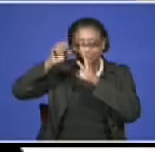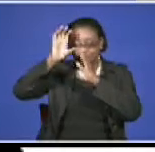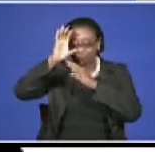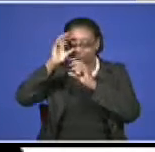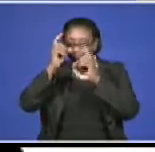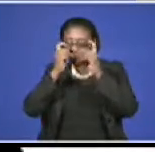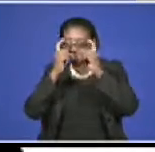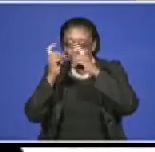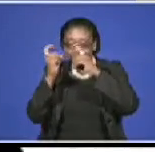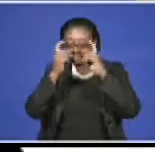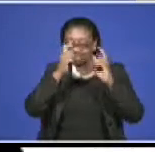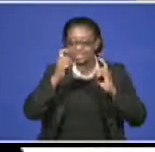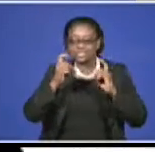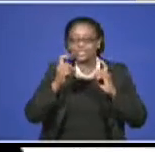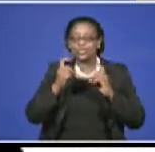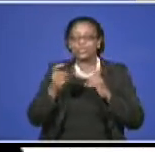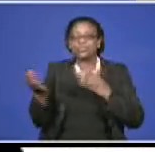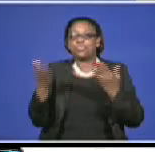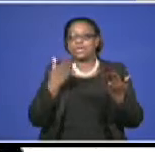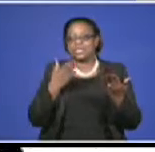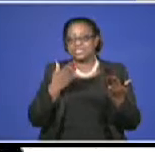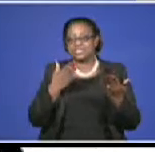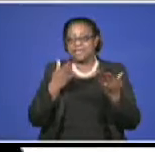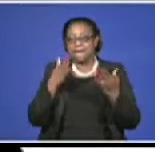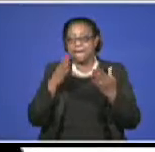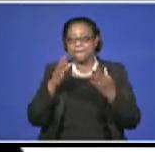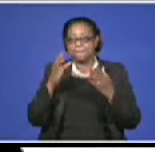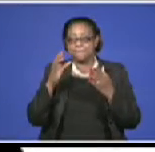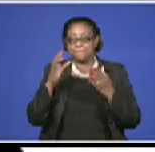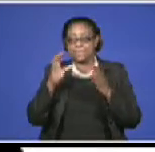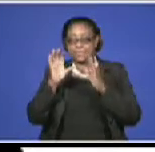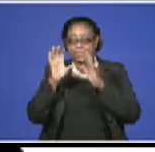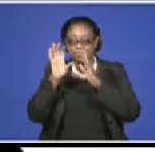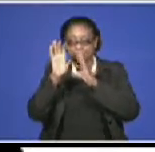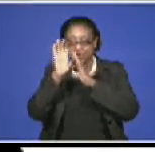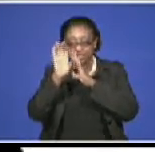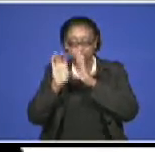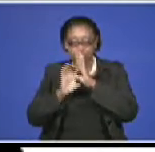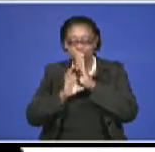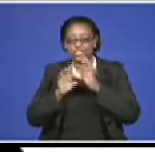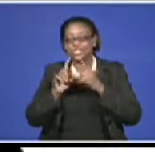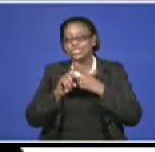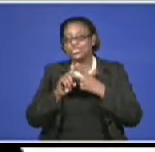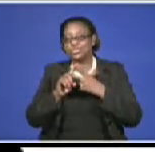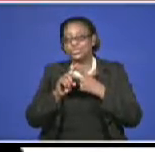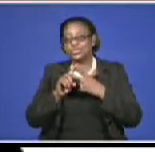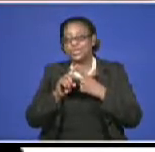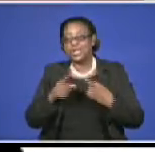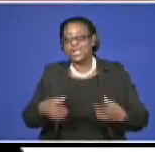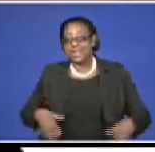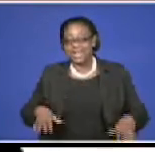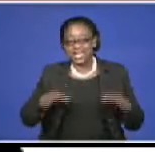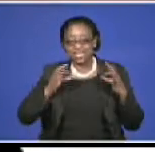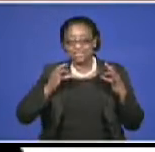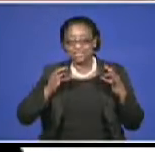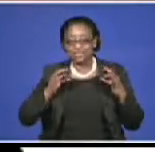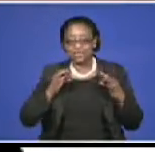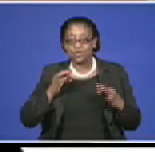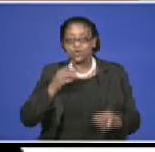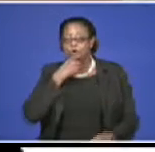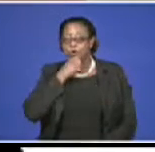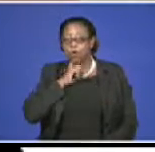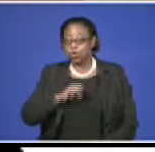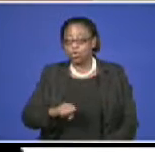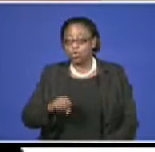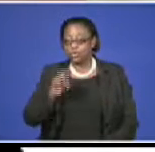underwater images to life. It is fitting that the water's edge would be the place we found